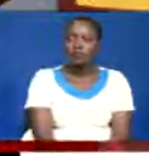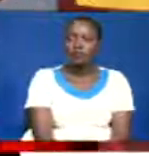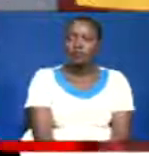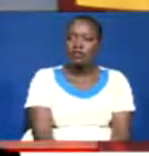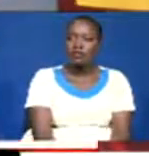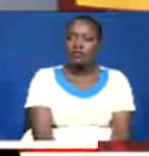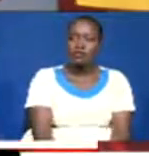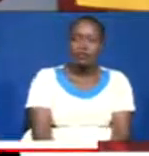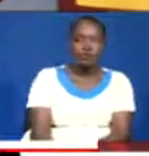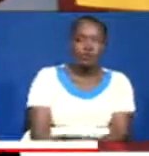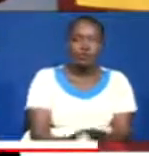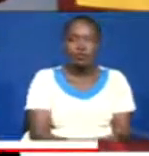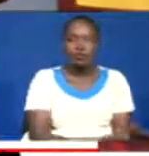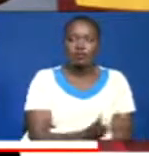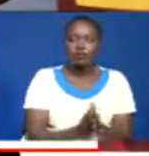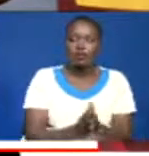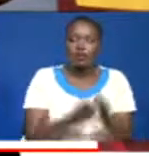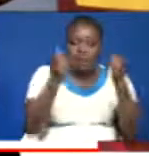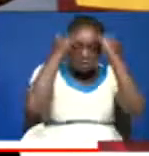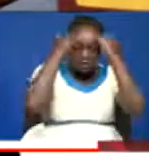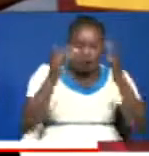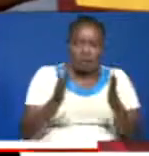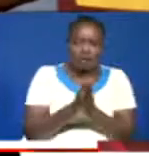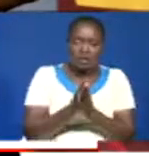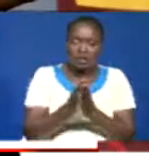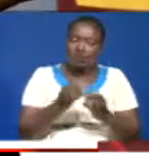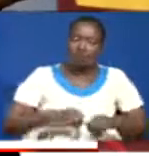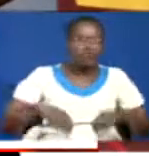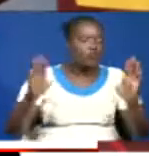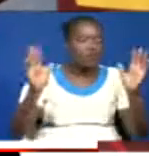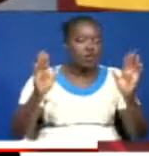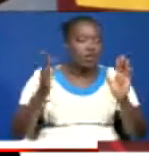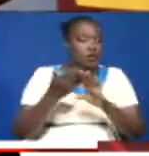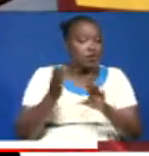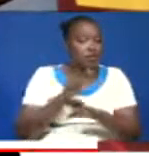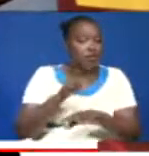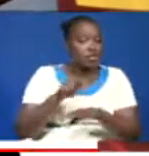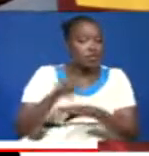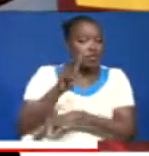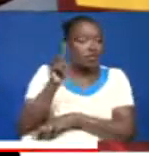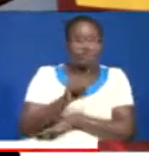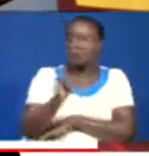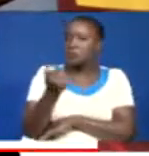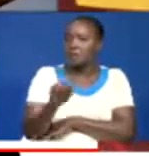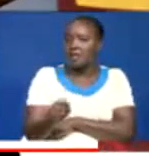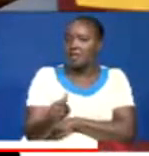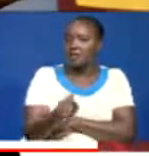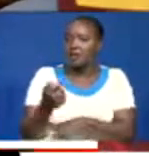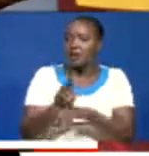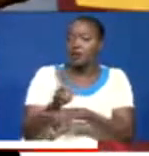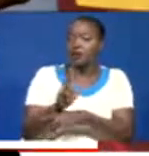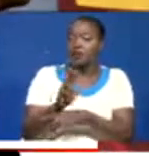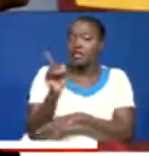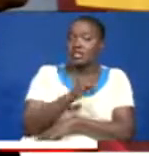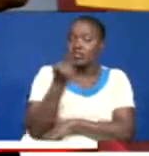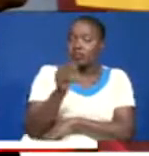To education concerns, candidates have been urged not to give up ahead of this year's national examination, but to use the few days that are